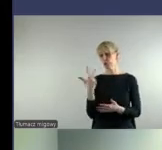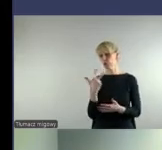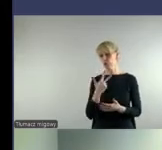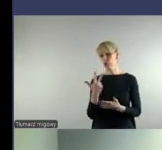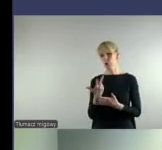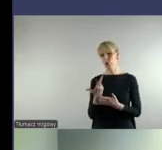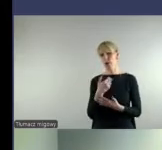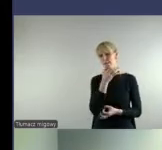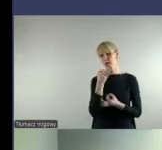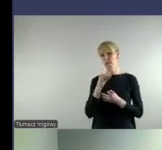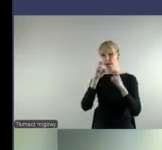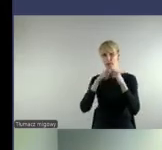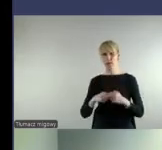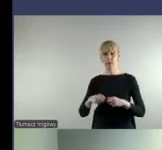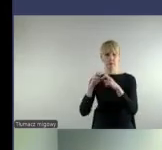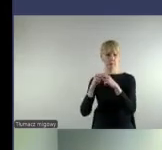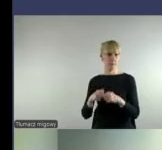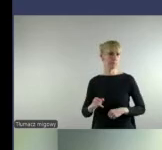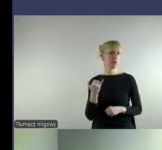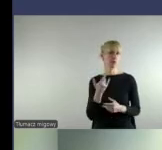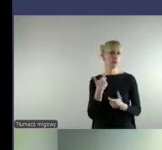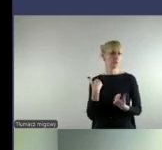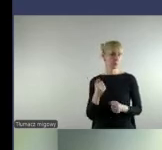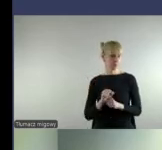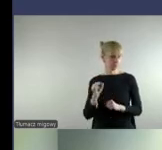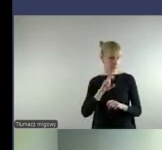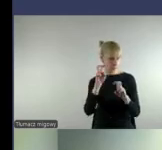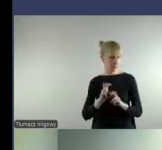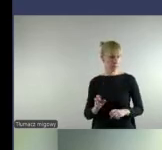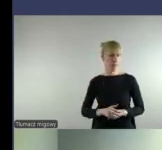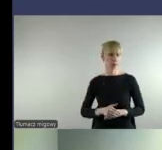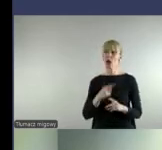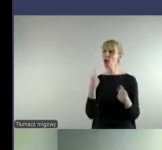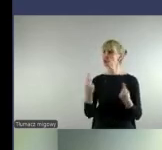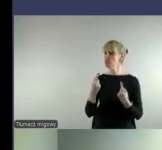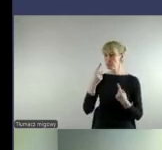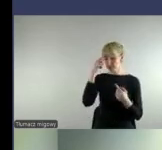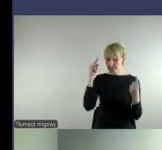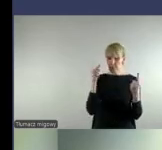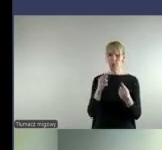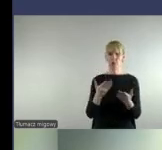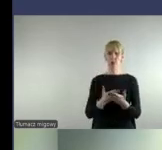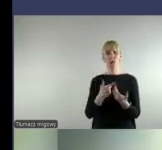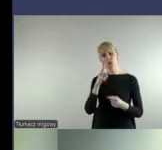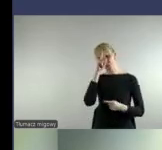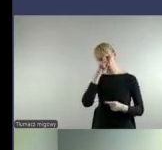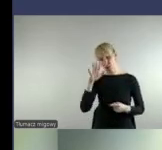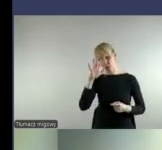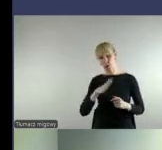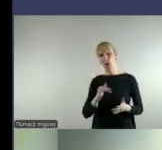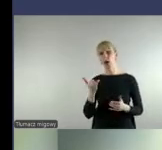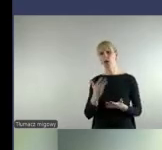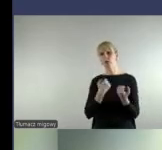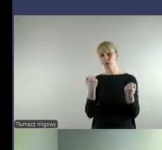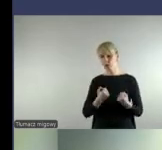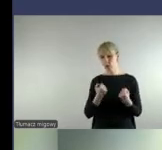a crisis, what the different perceptions are within a community, and finally, the factors that we should be concerned about when